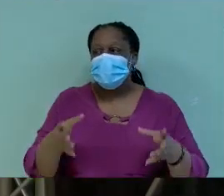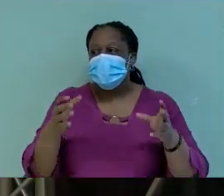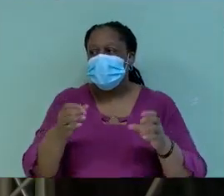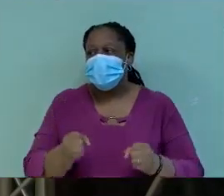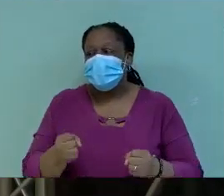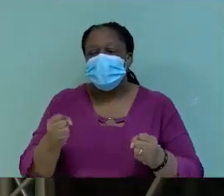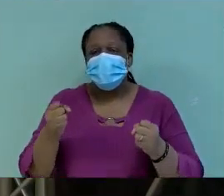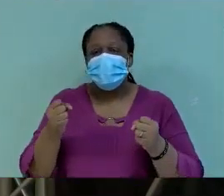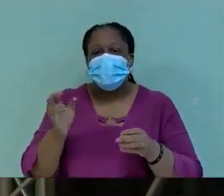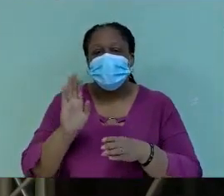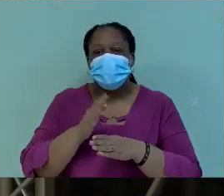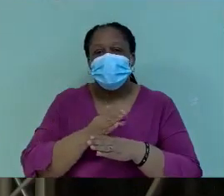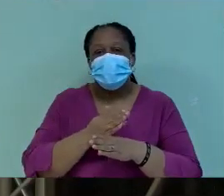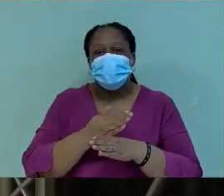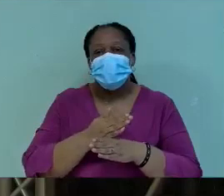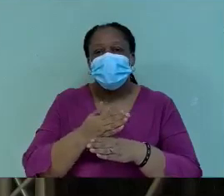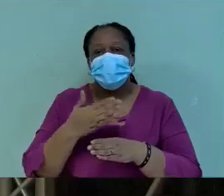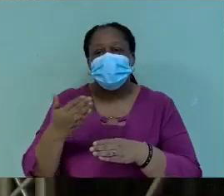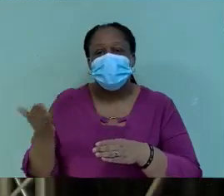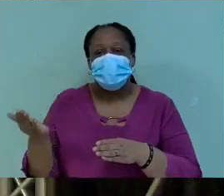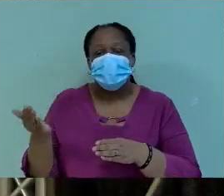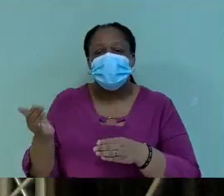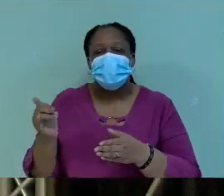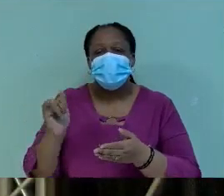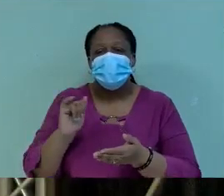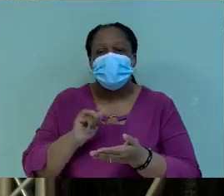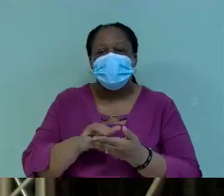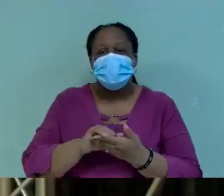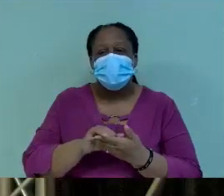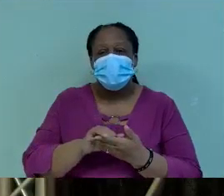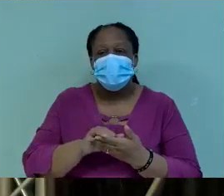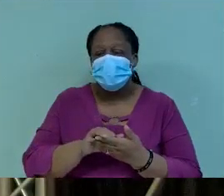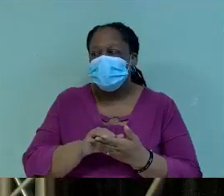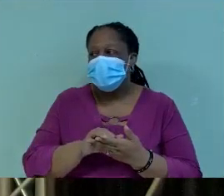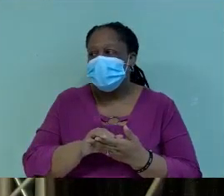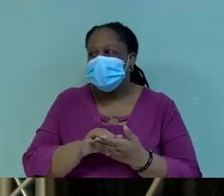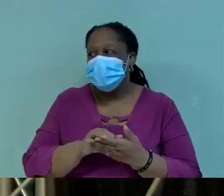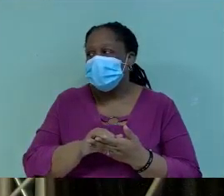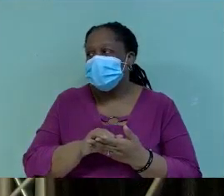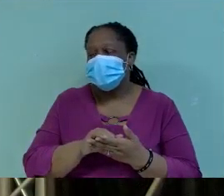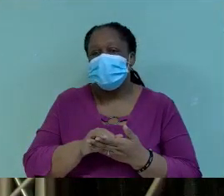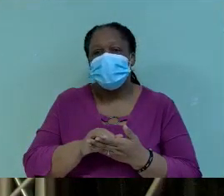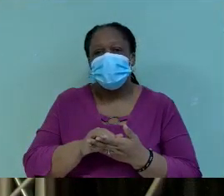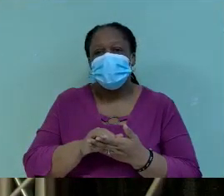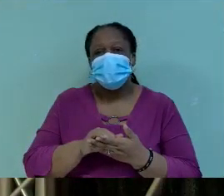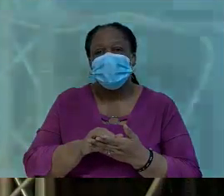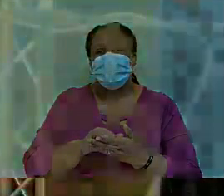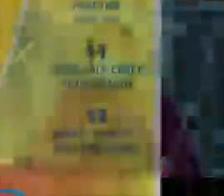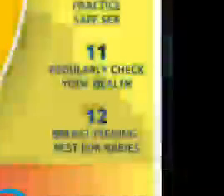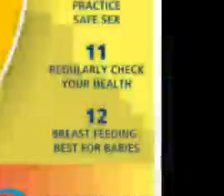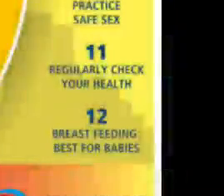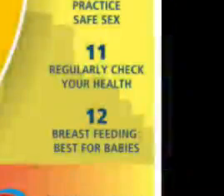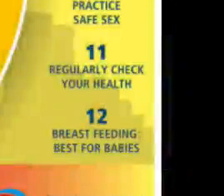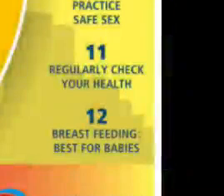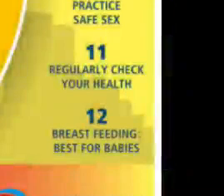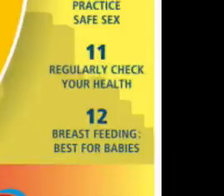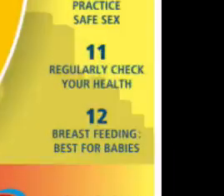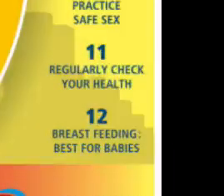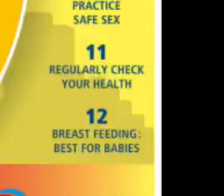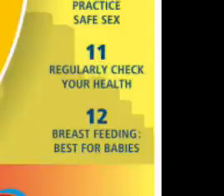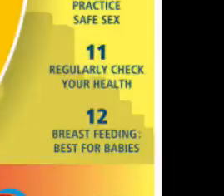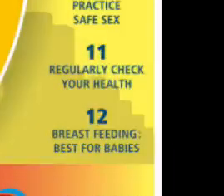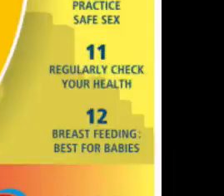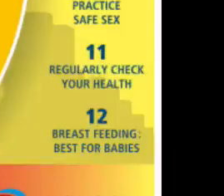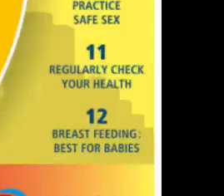to share some general health tips during this COVID-19